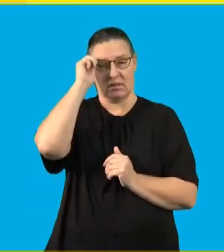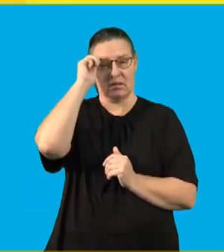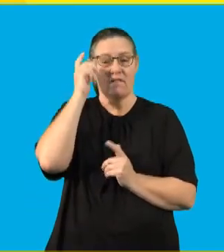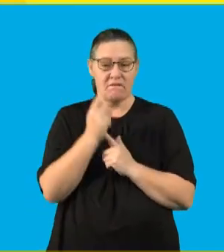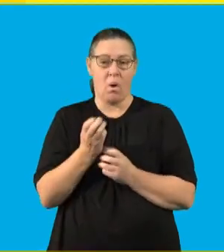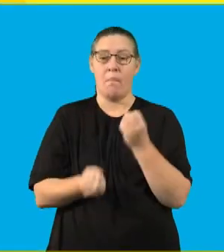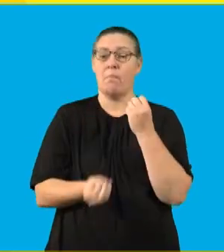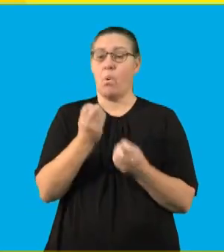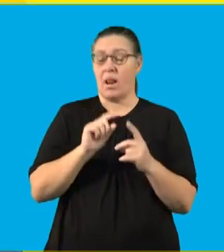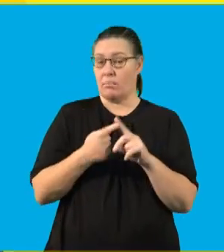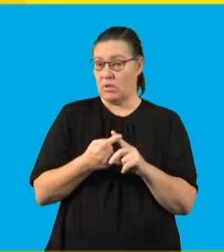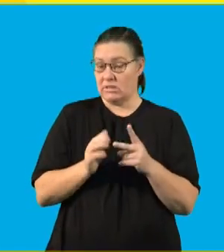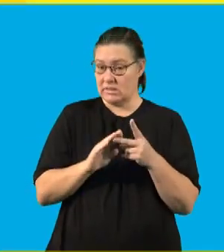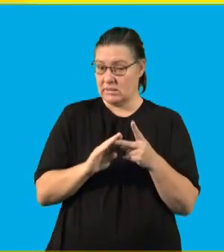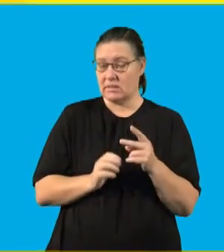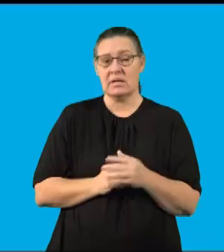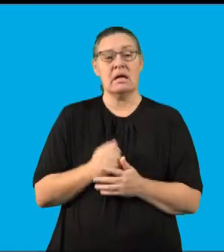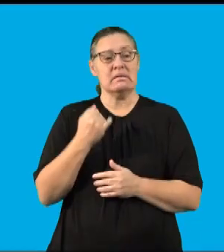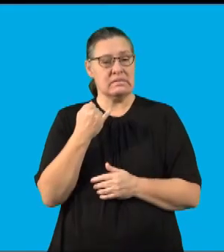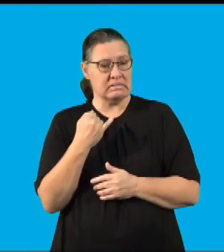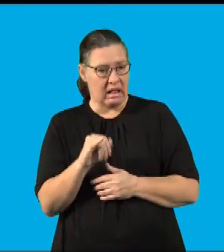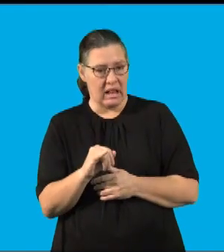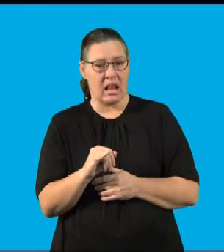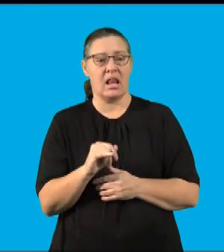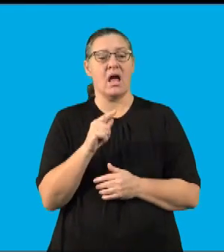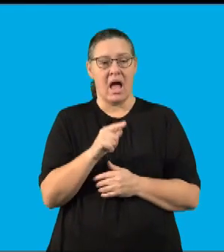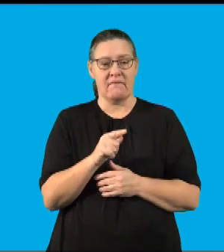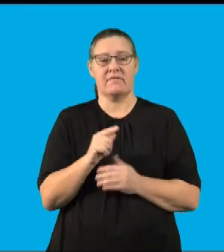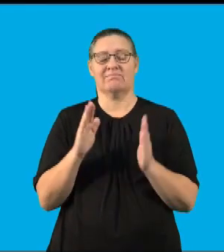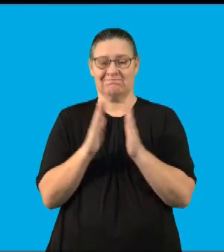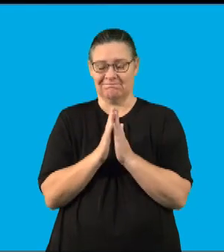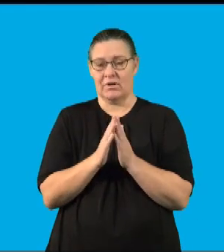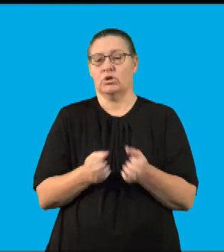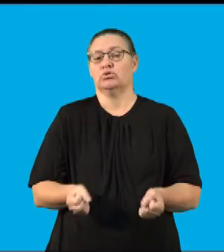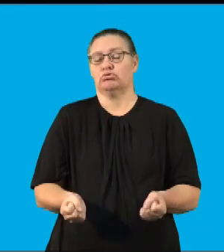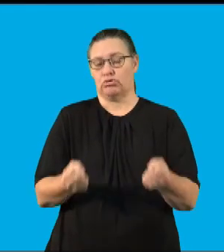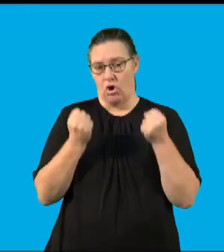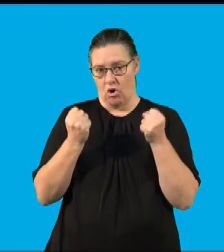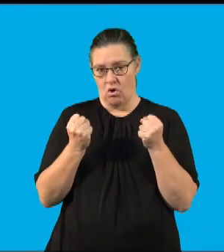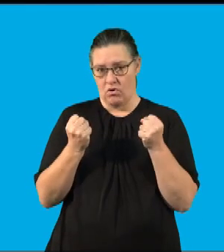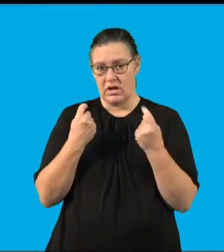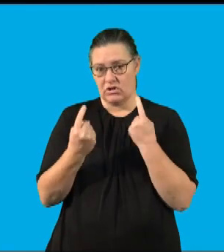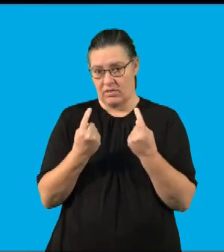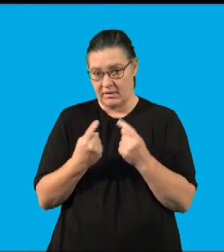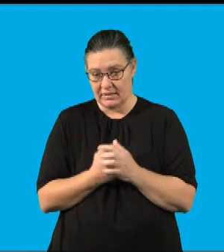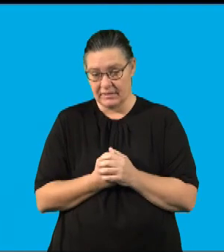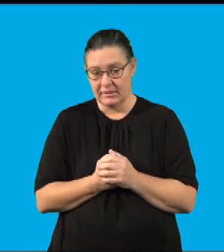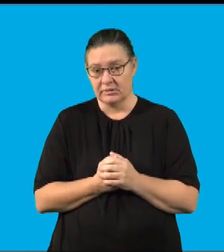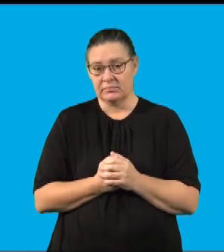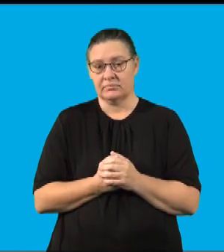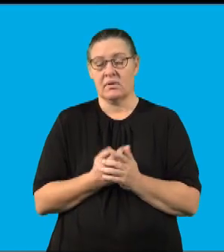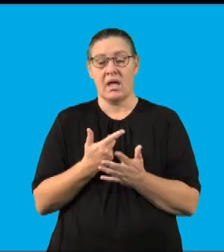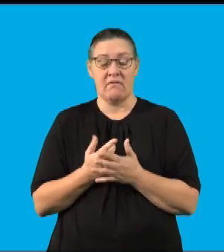to the boiling point, still substances having a hydrogen bonds, they are going to be strongly attracted to each